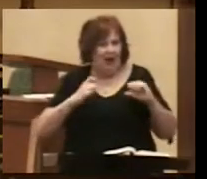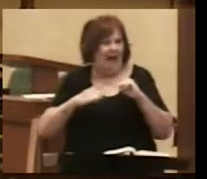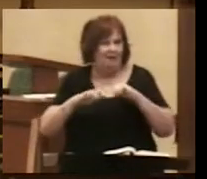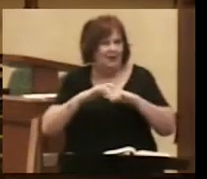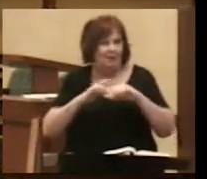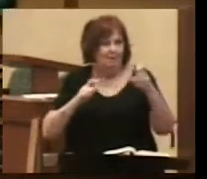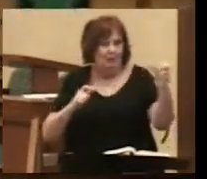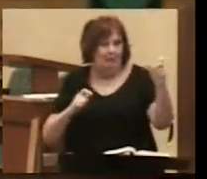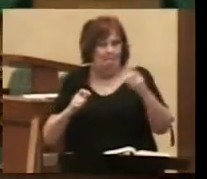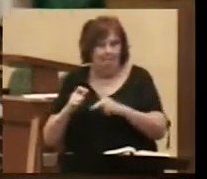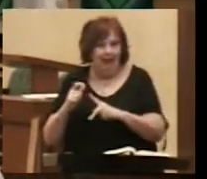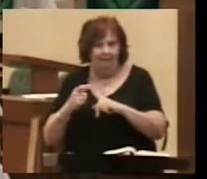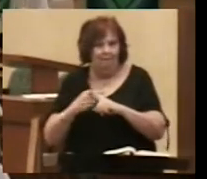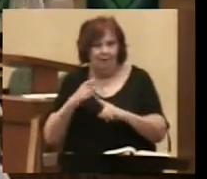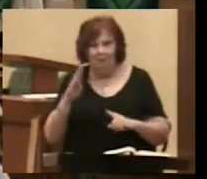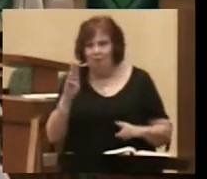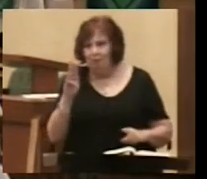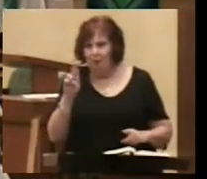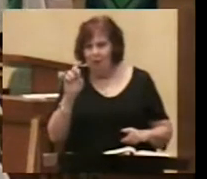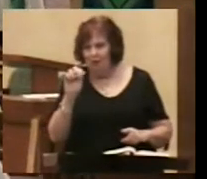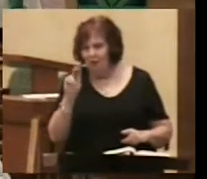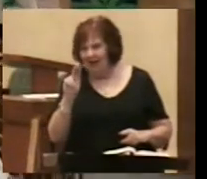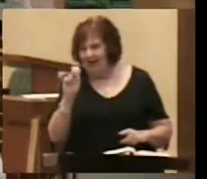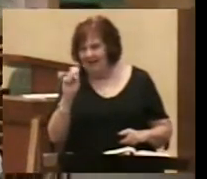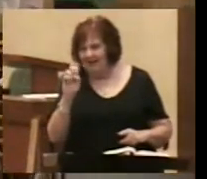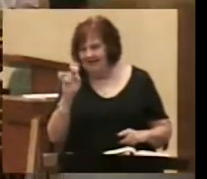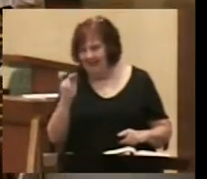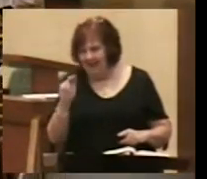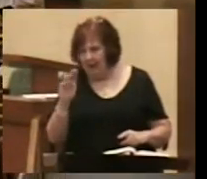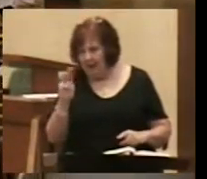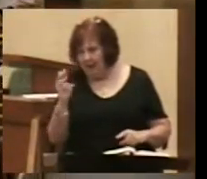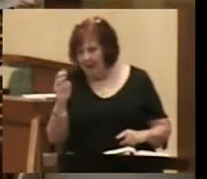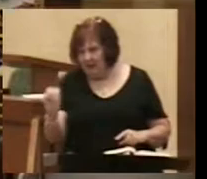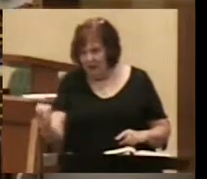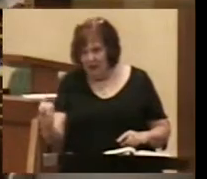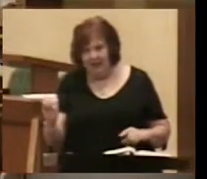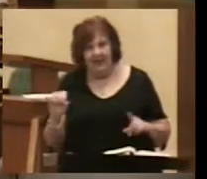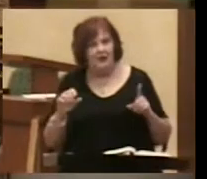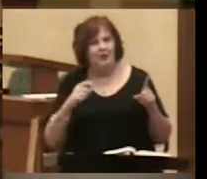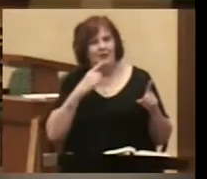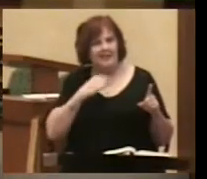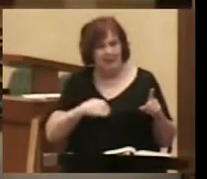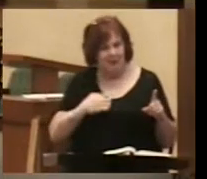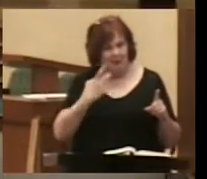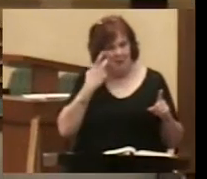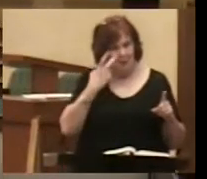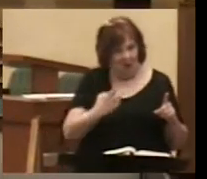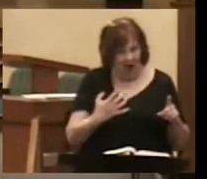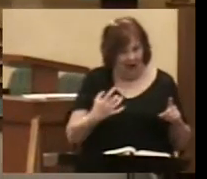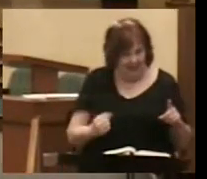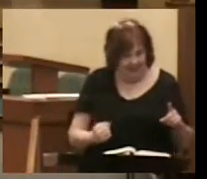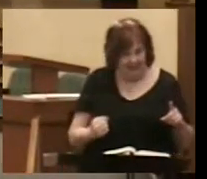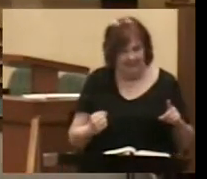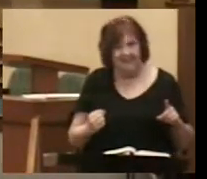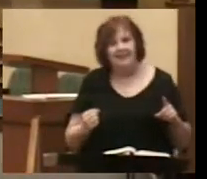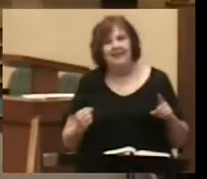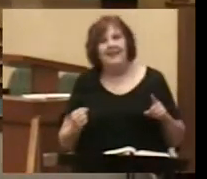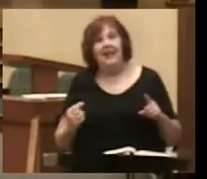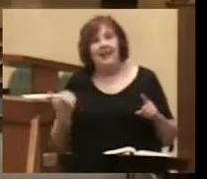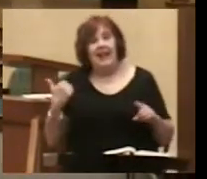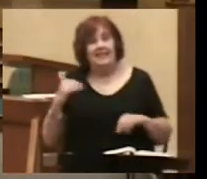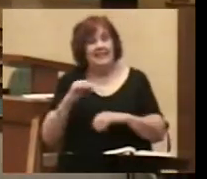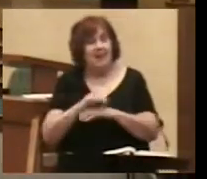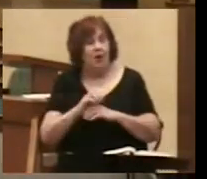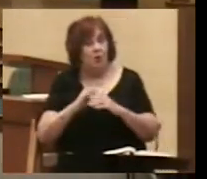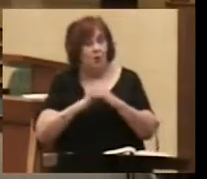from Branson, you tell me that you were there and the epic story that you saw while you were in Branson. In fact, just last night